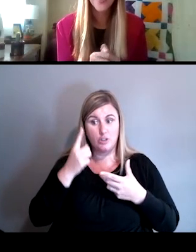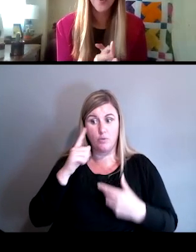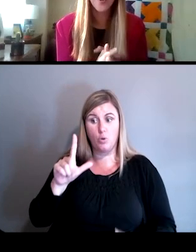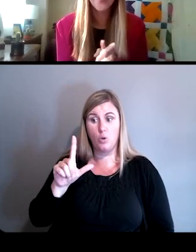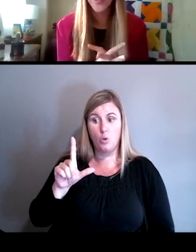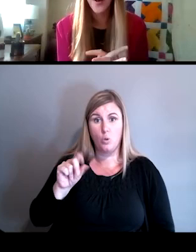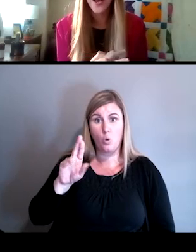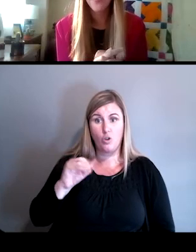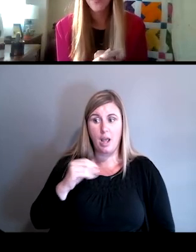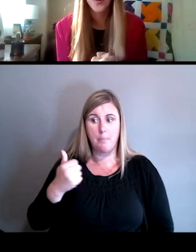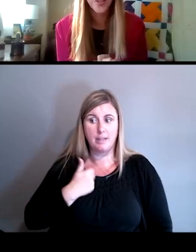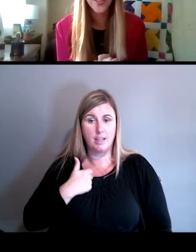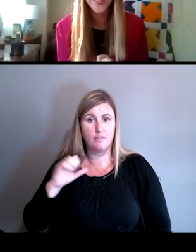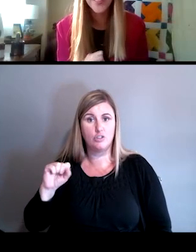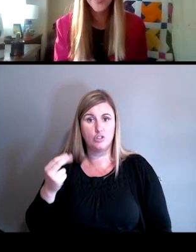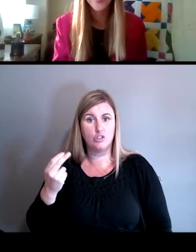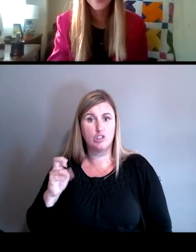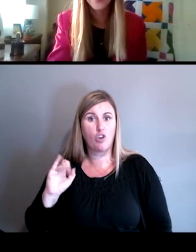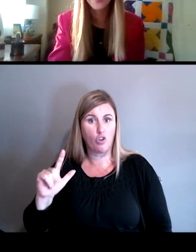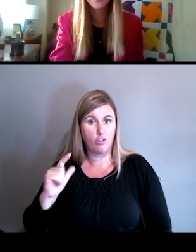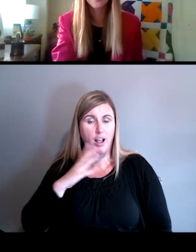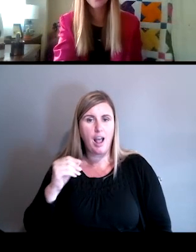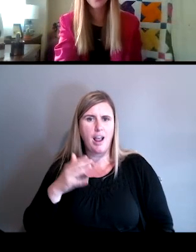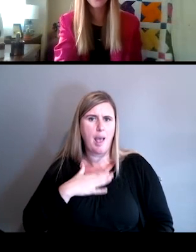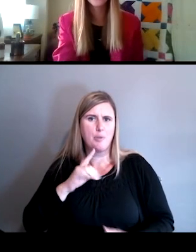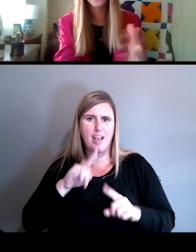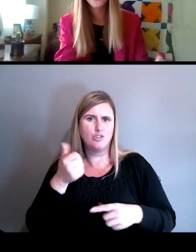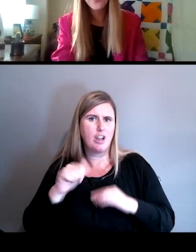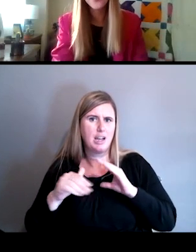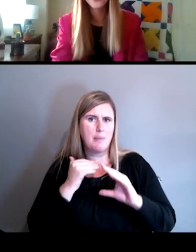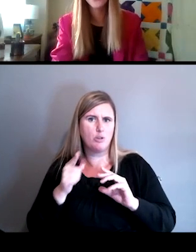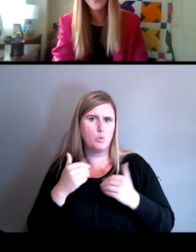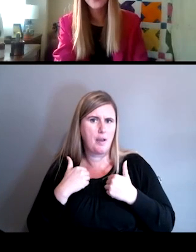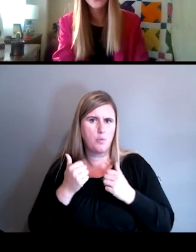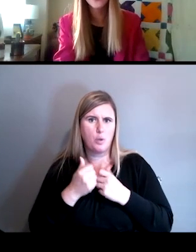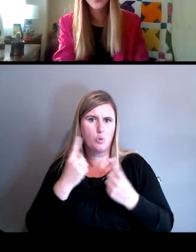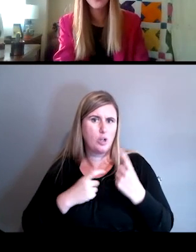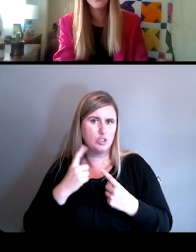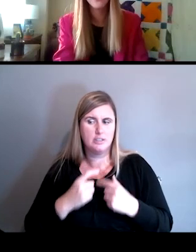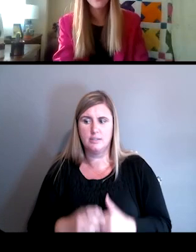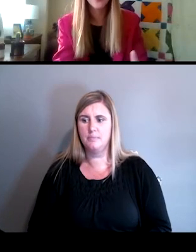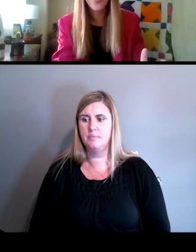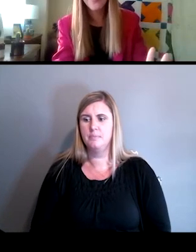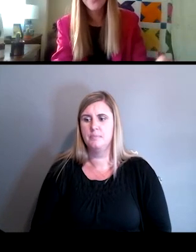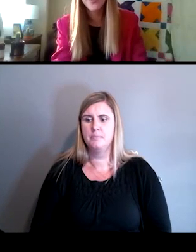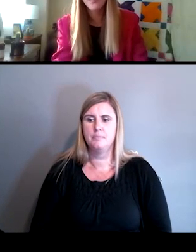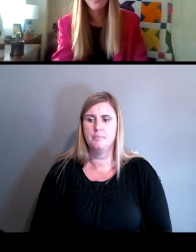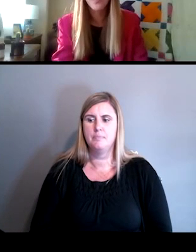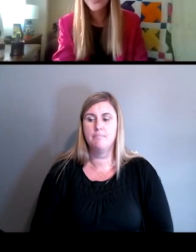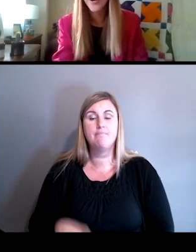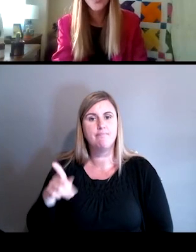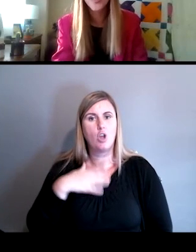emails that you have with questions. So here's that resource file link. You'll have